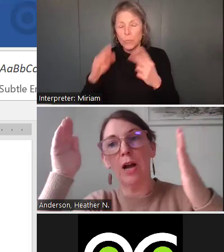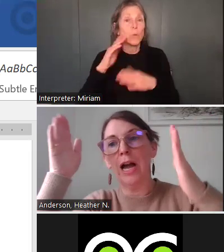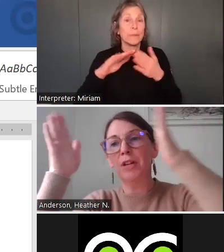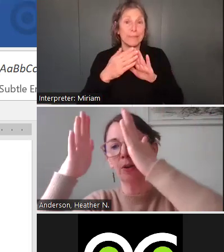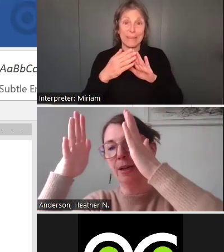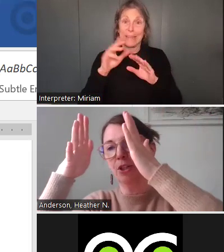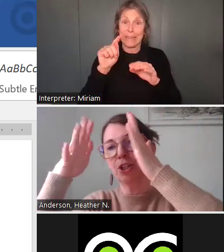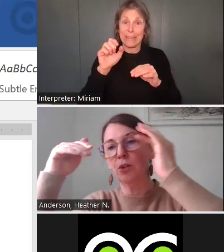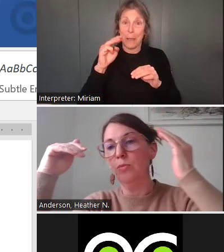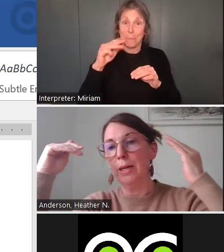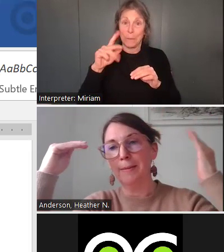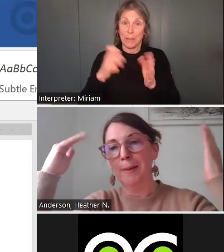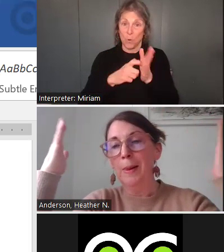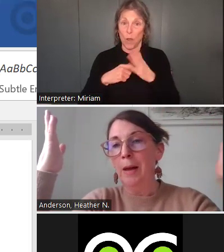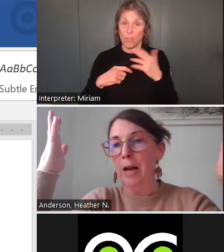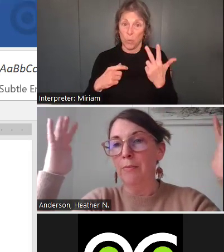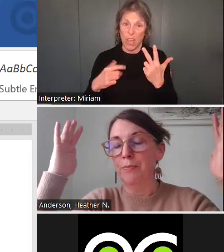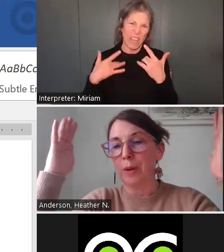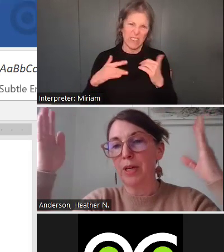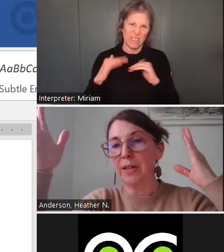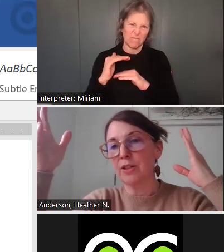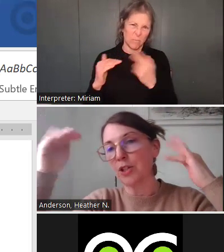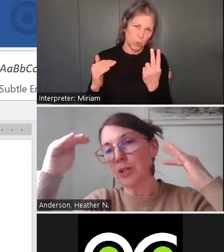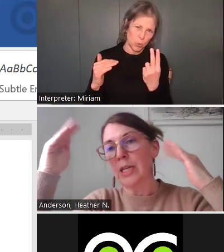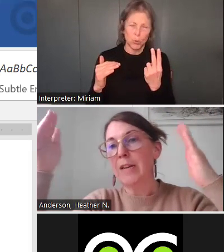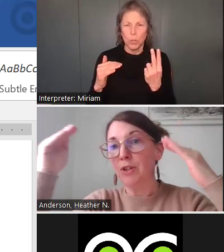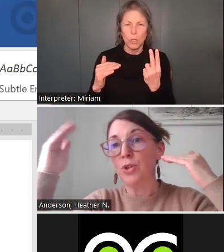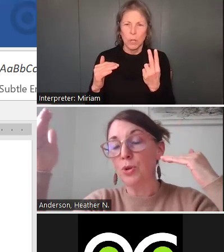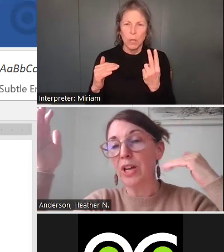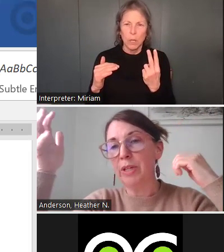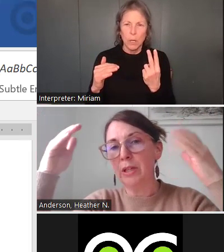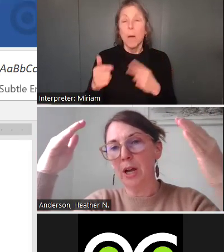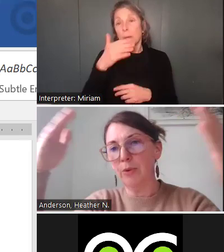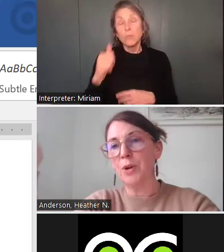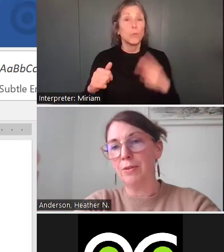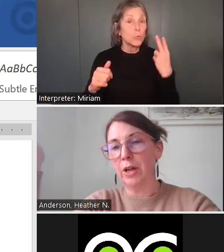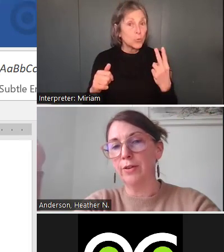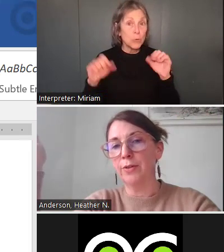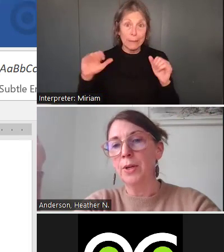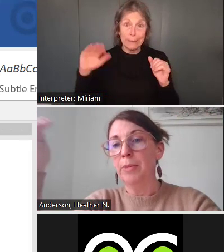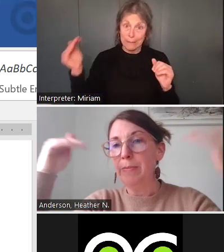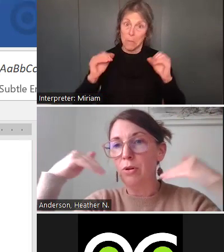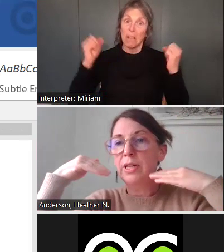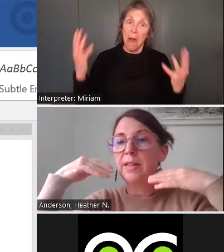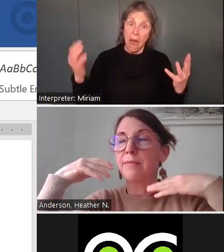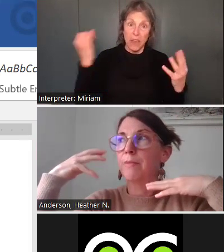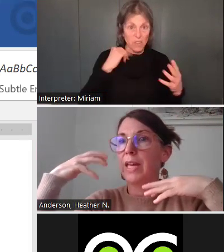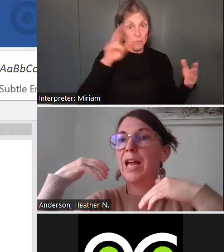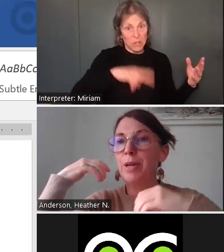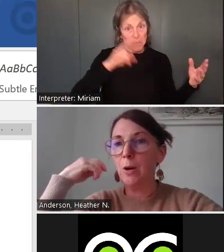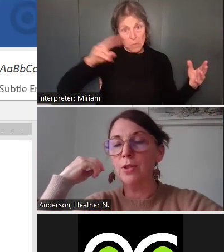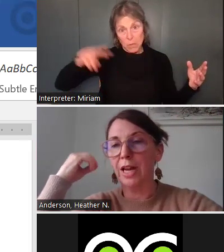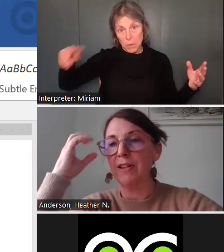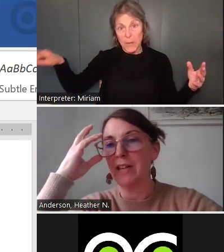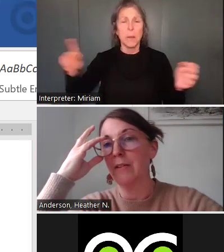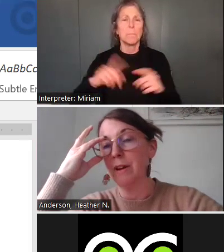3. I've narrowed it down to 2, but Yeah. because even though 2 can be a lot when you have a lot of people, it